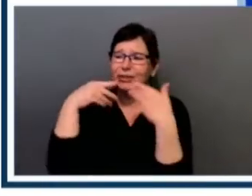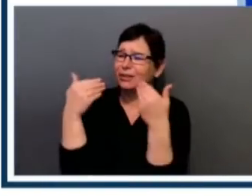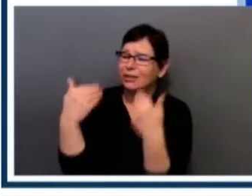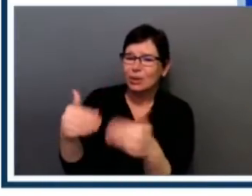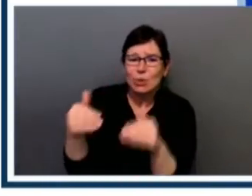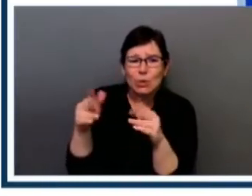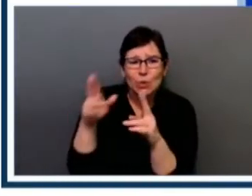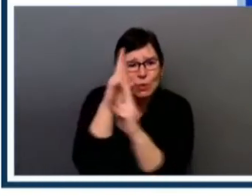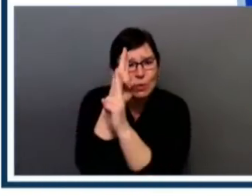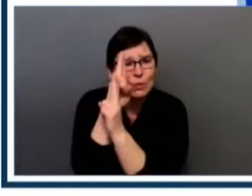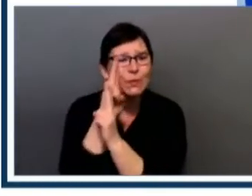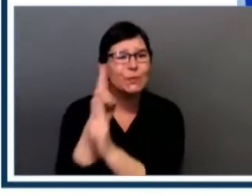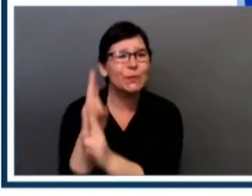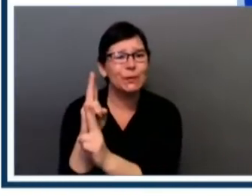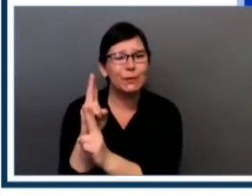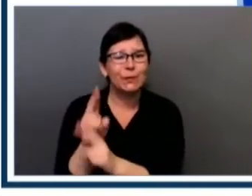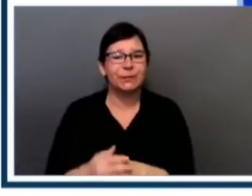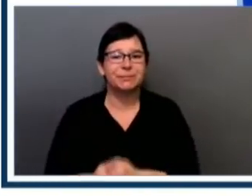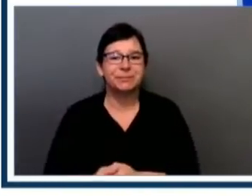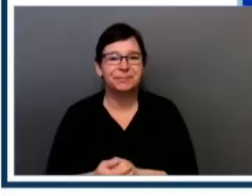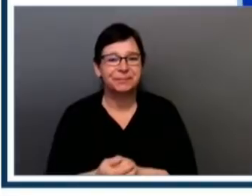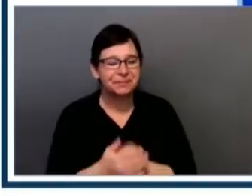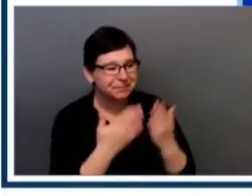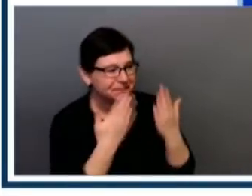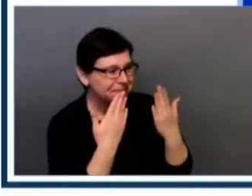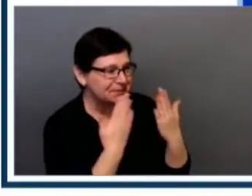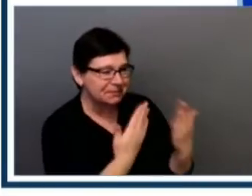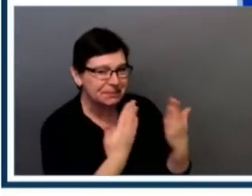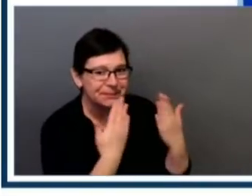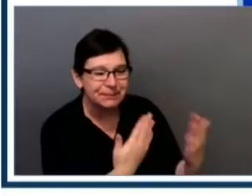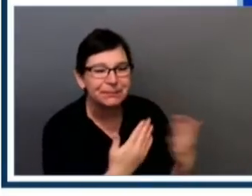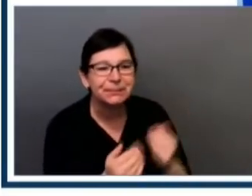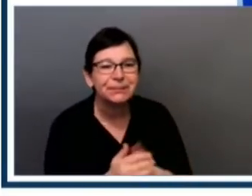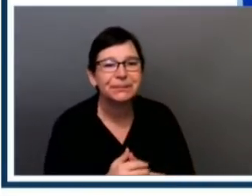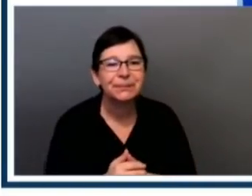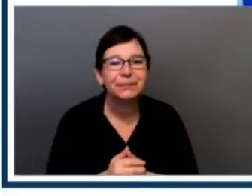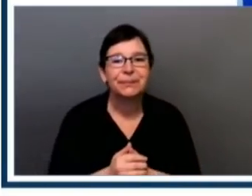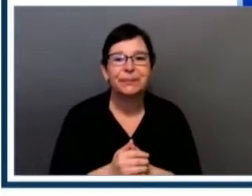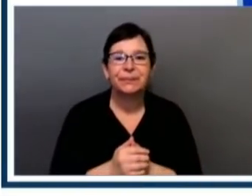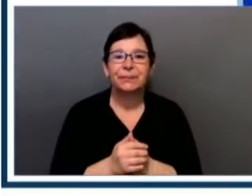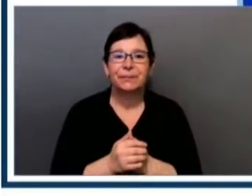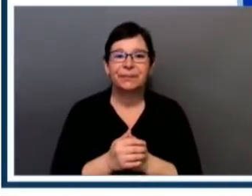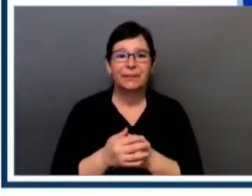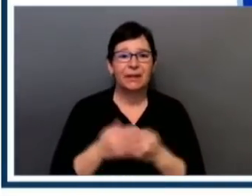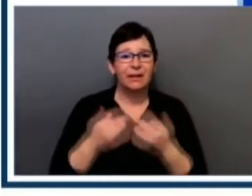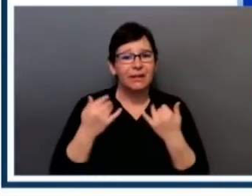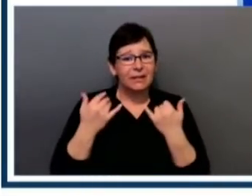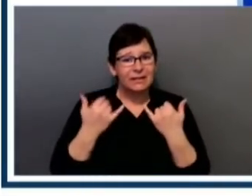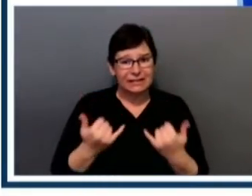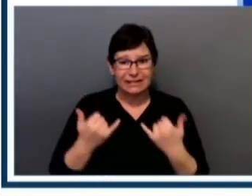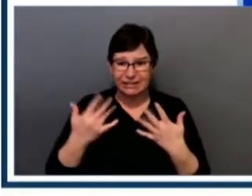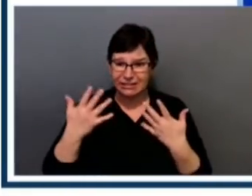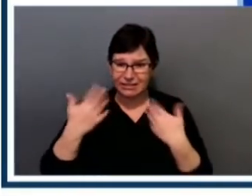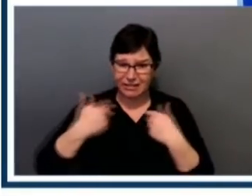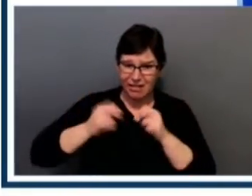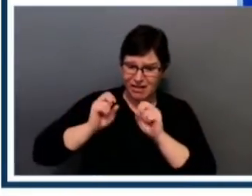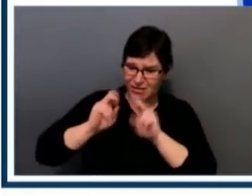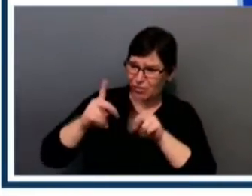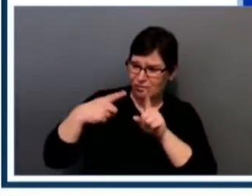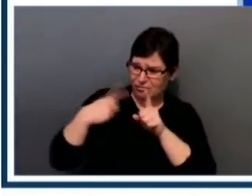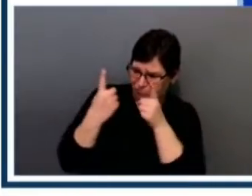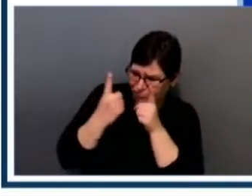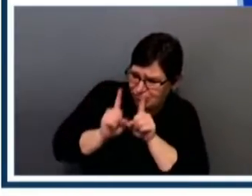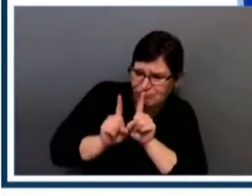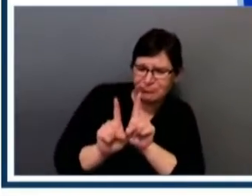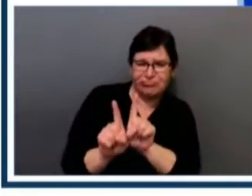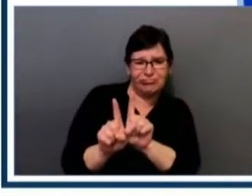had the opportunity to sit beside you and work with your team over the past 6 months, it's been an